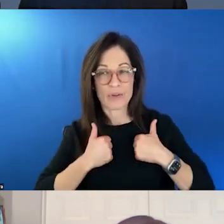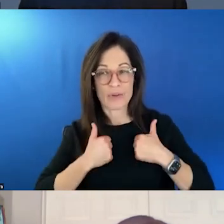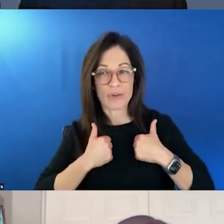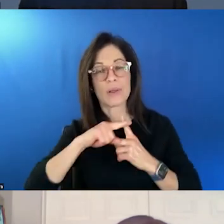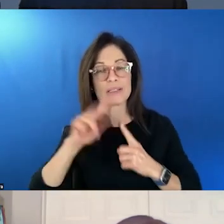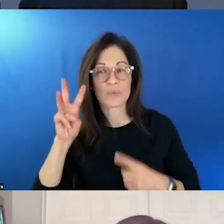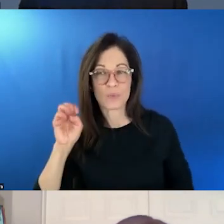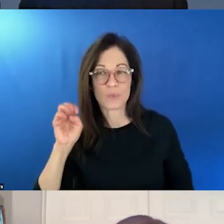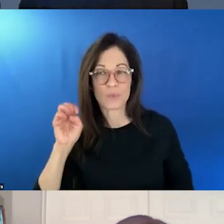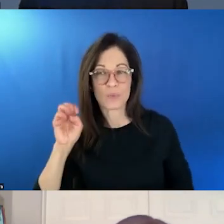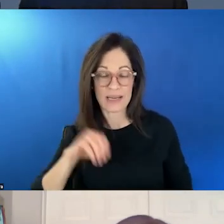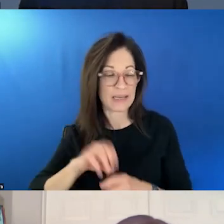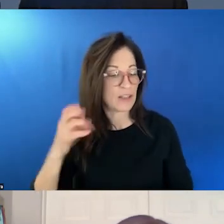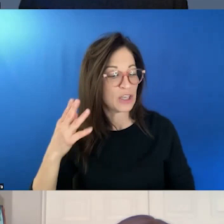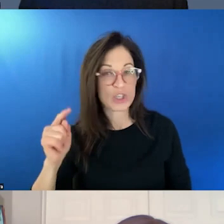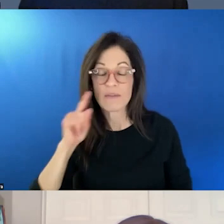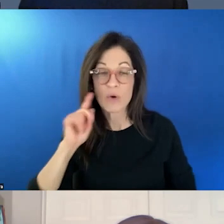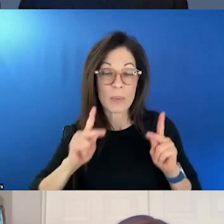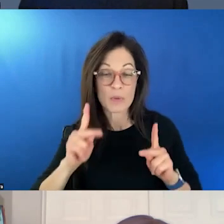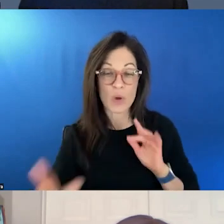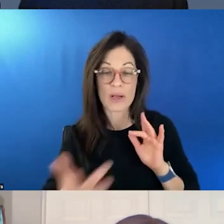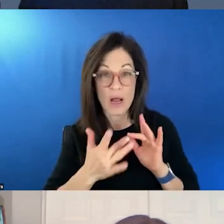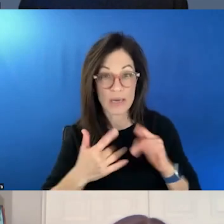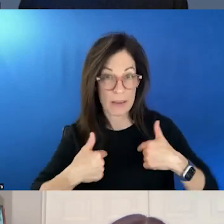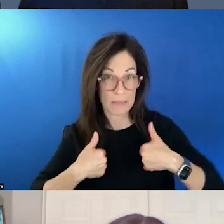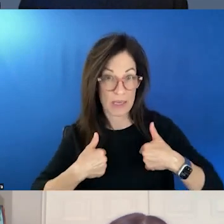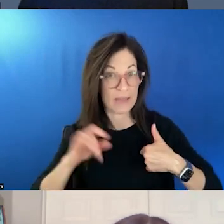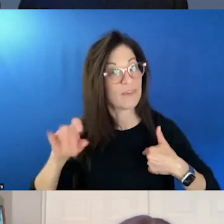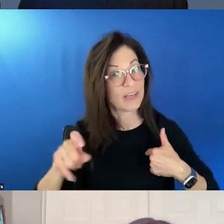chat for folks to contact me if they need